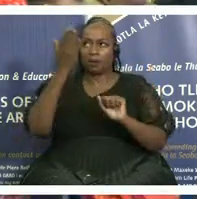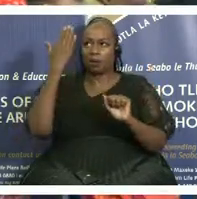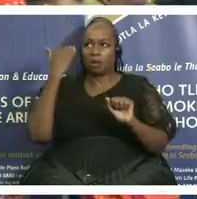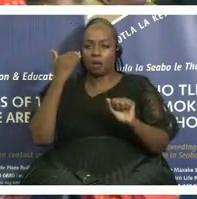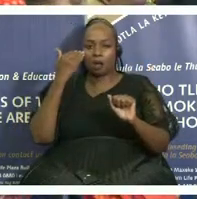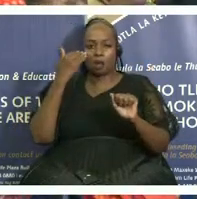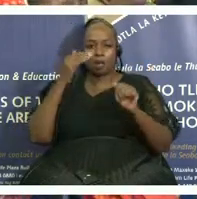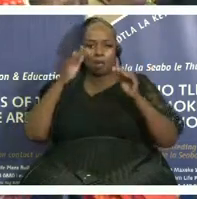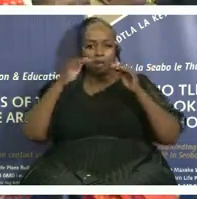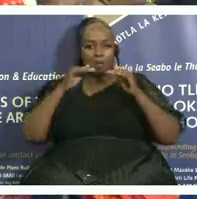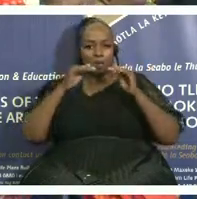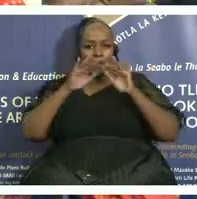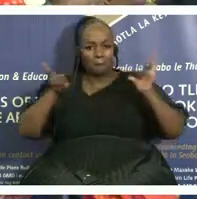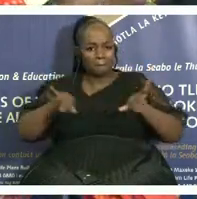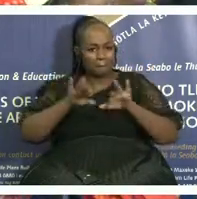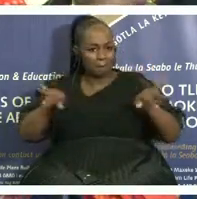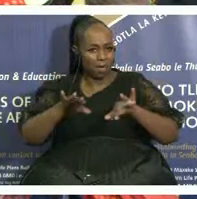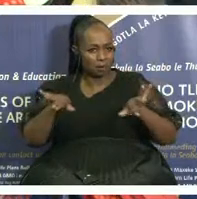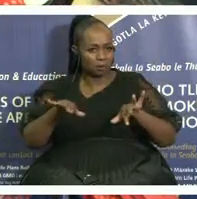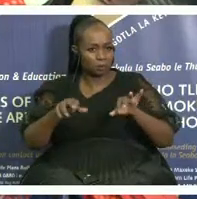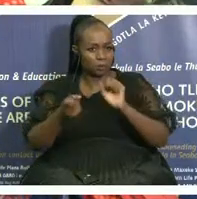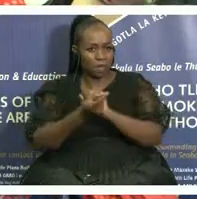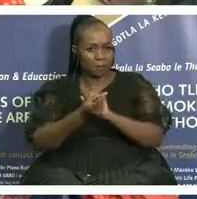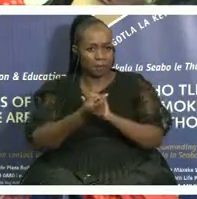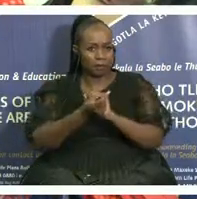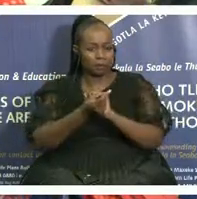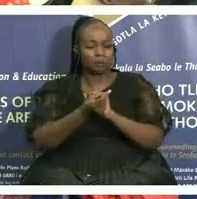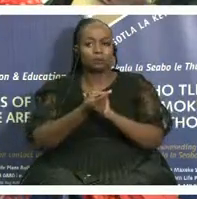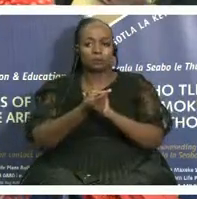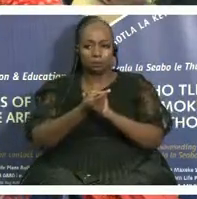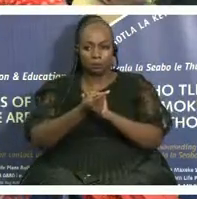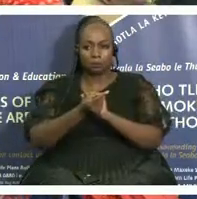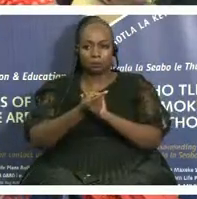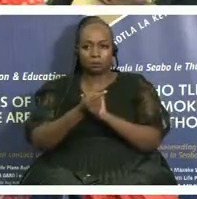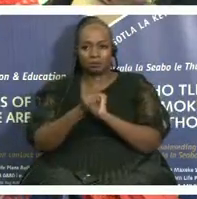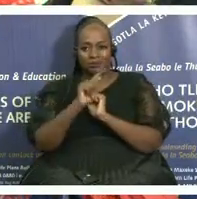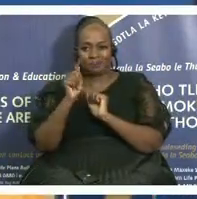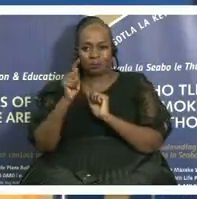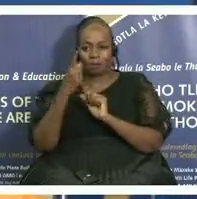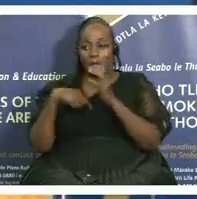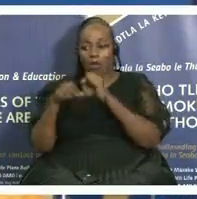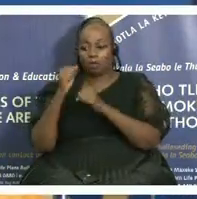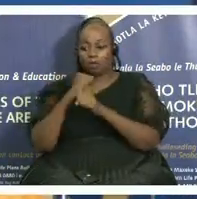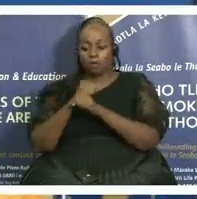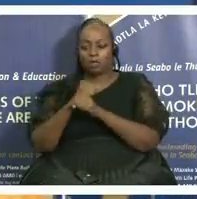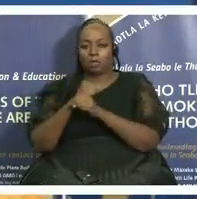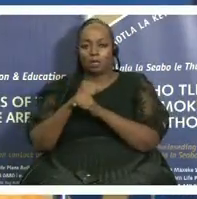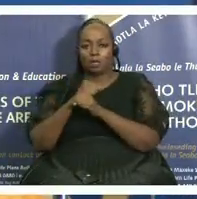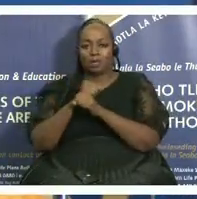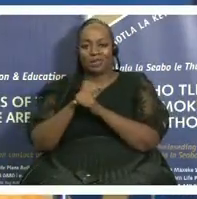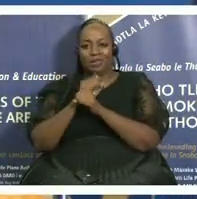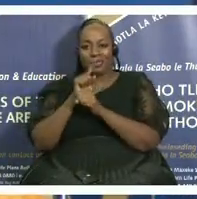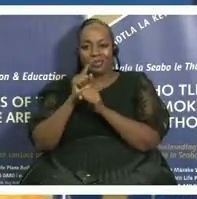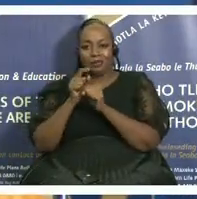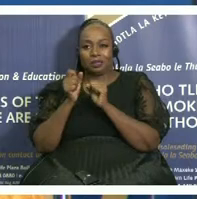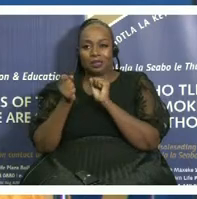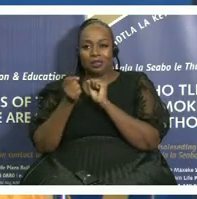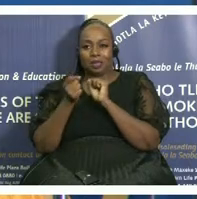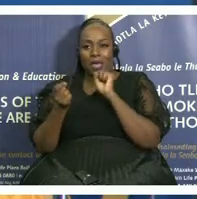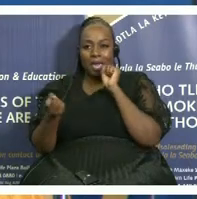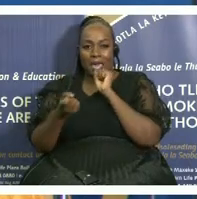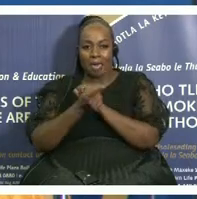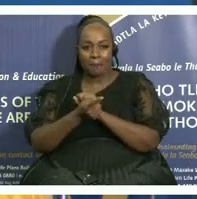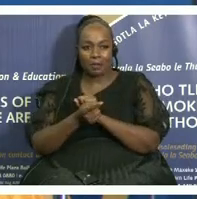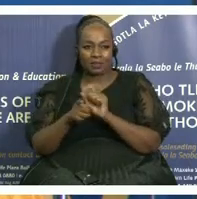that some of us are still frozen in time and prisoners of our past. We condemn this